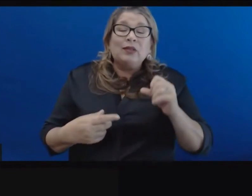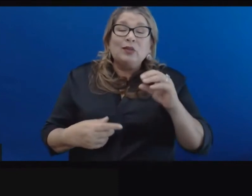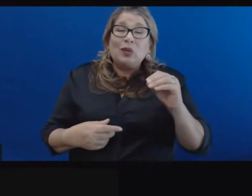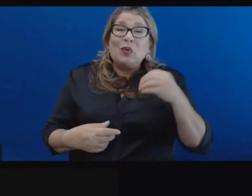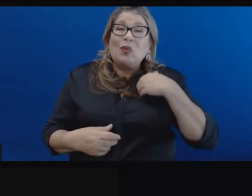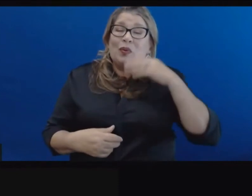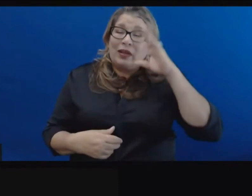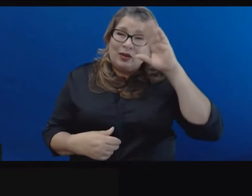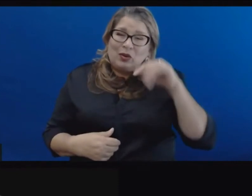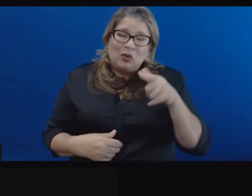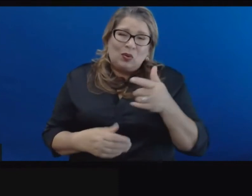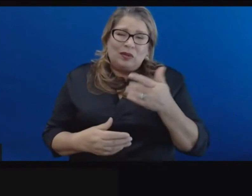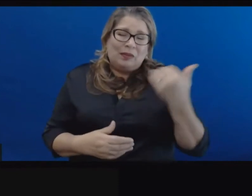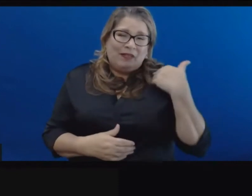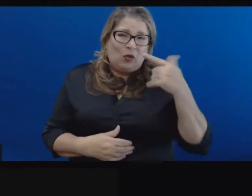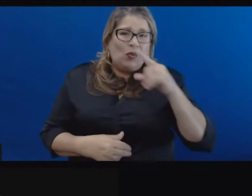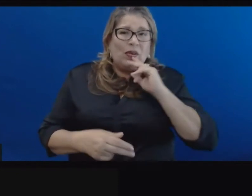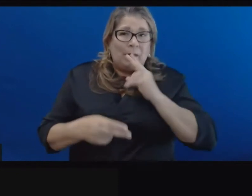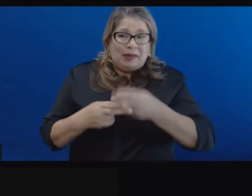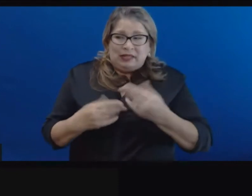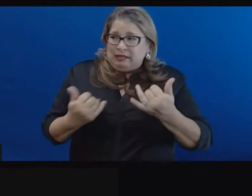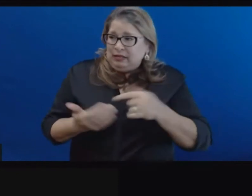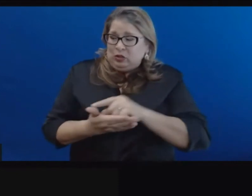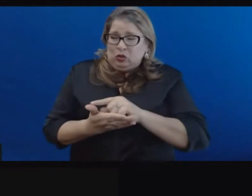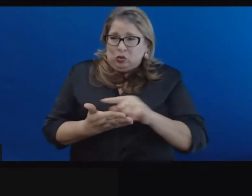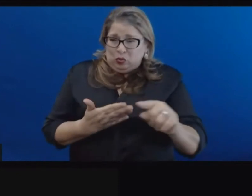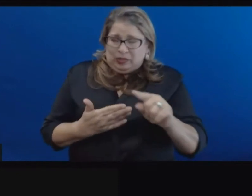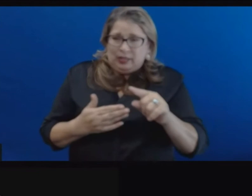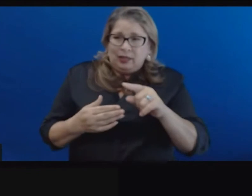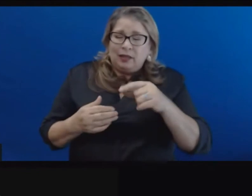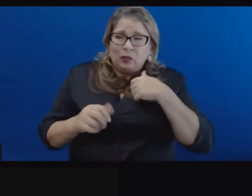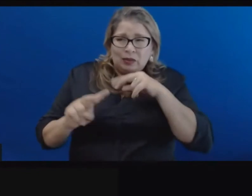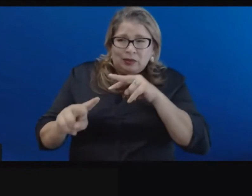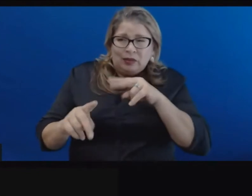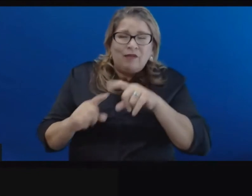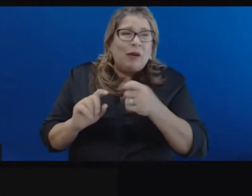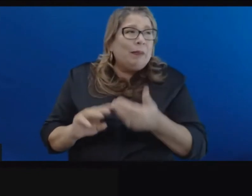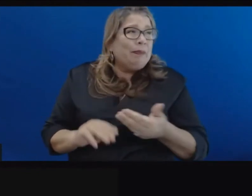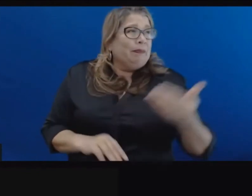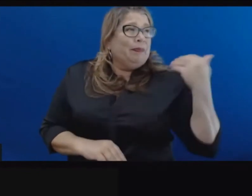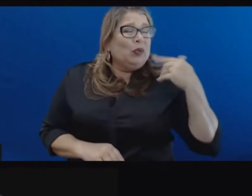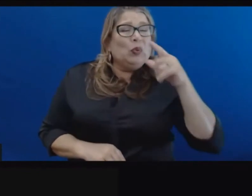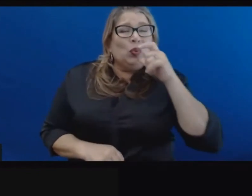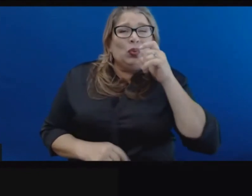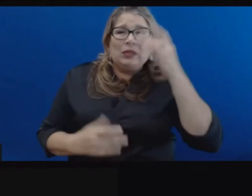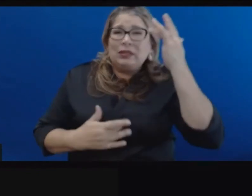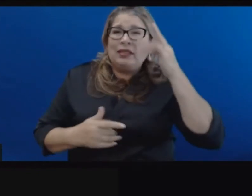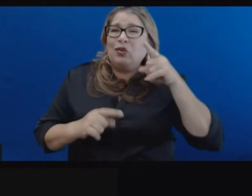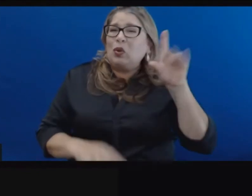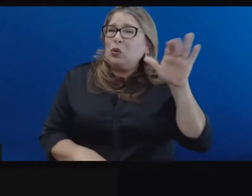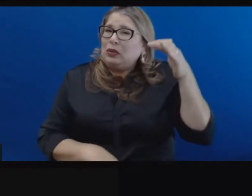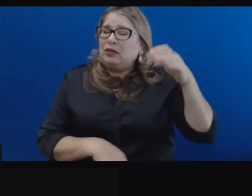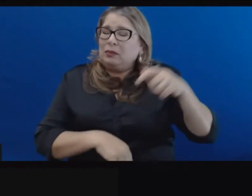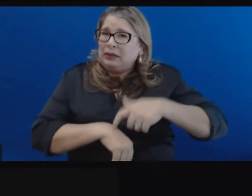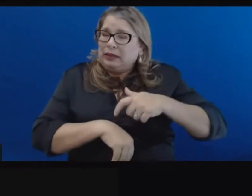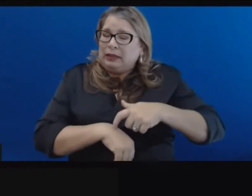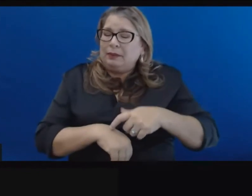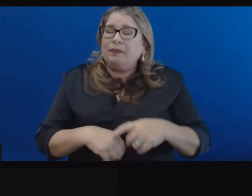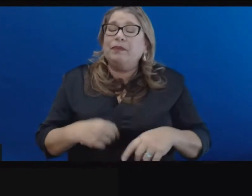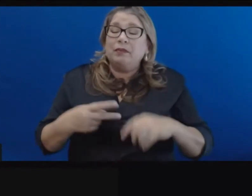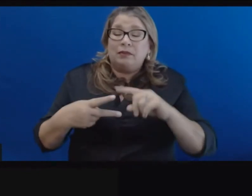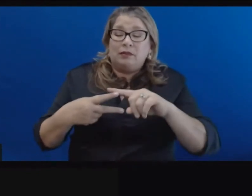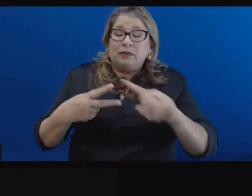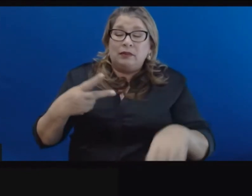take much solace in this relatively flattening of hospitalizations? Second, now that we've had a better sense of how bad the surge has